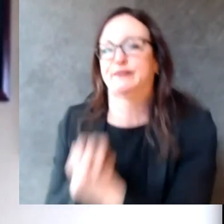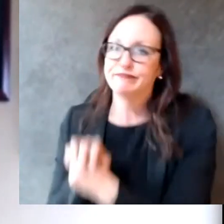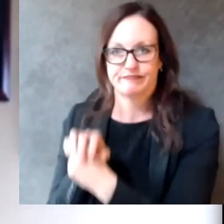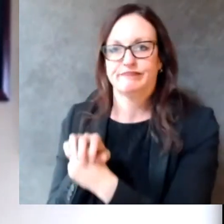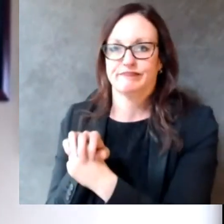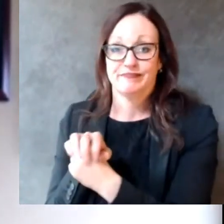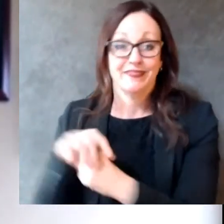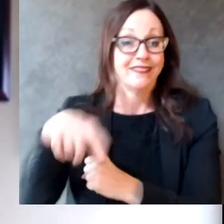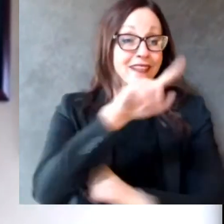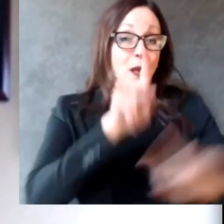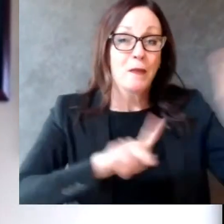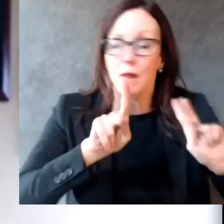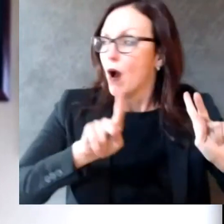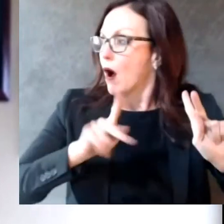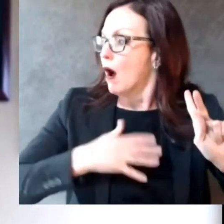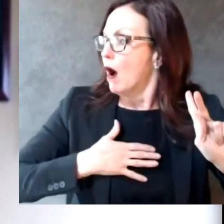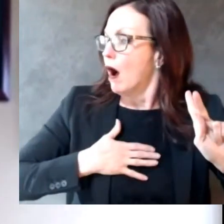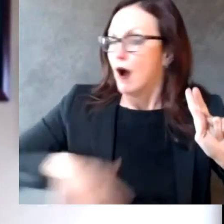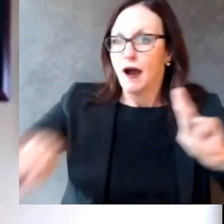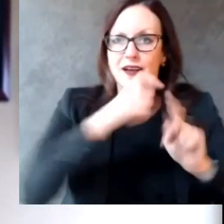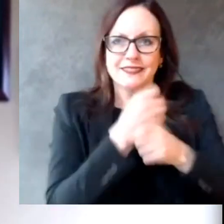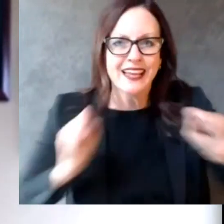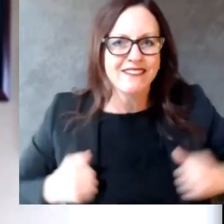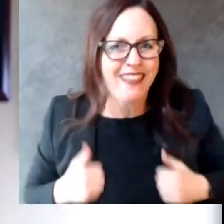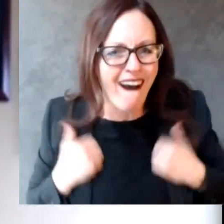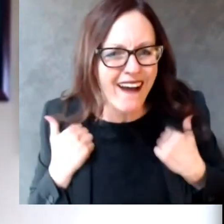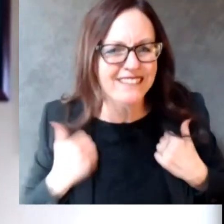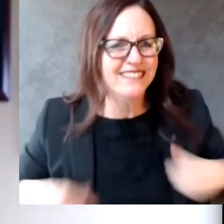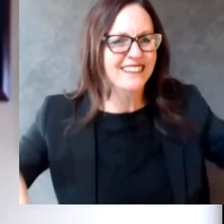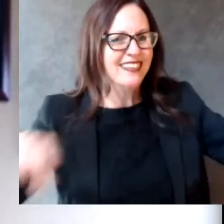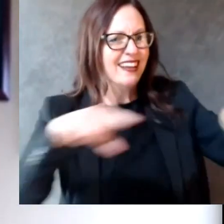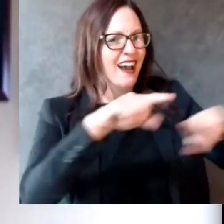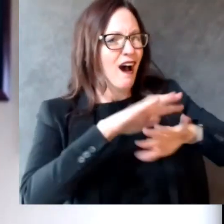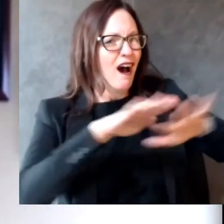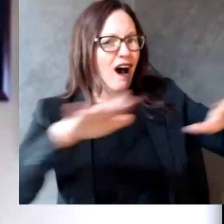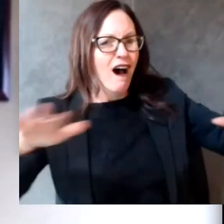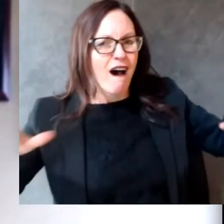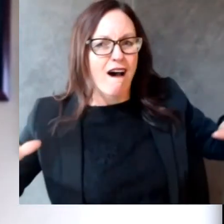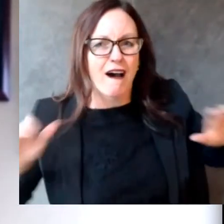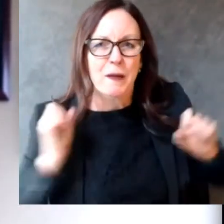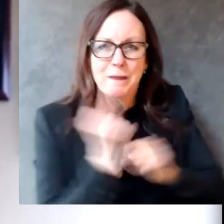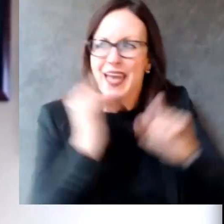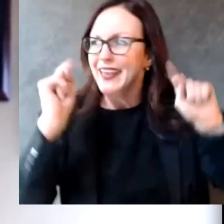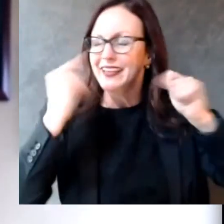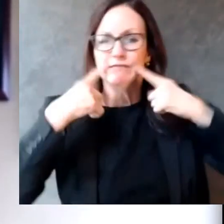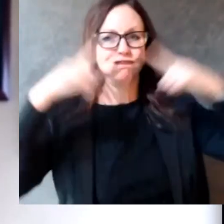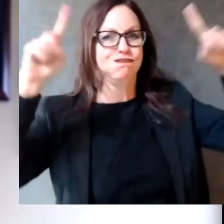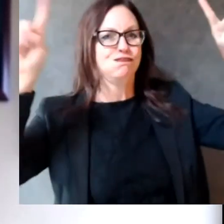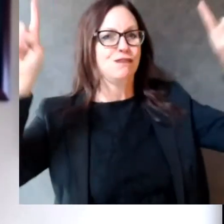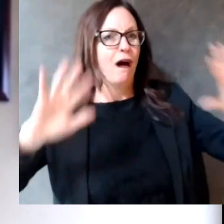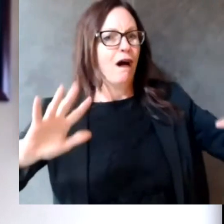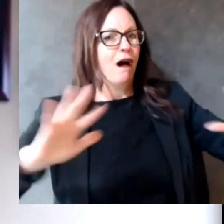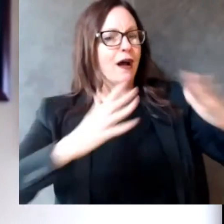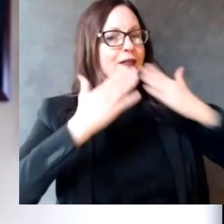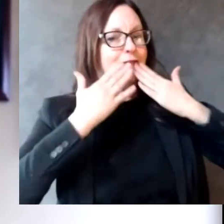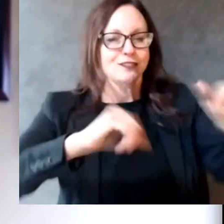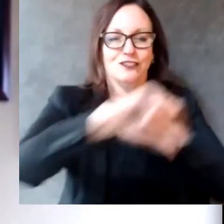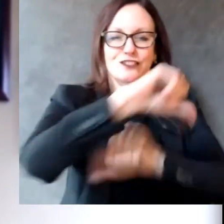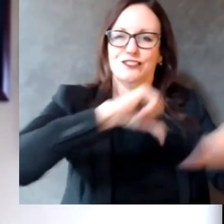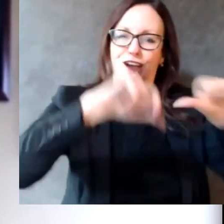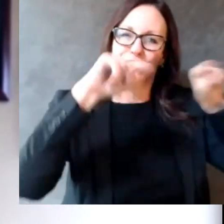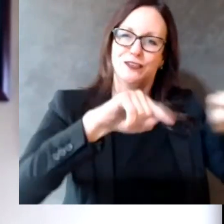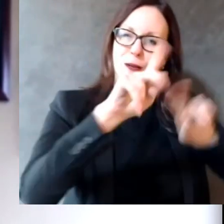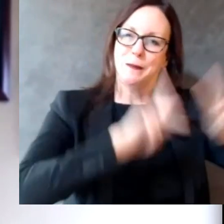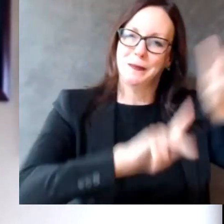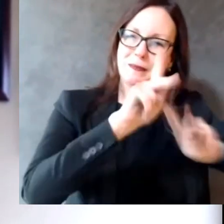to do traditional prevention like wearing masks and social distancing. We're more likely to get there. The level that we